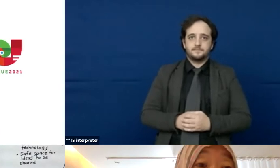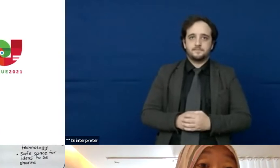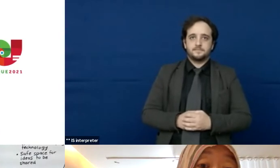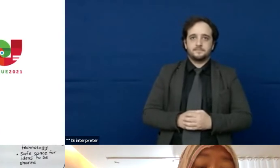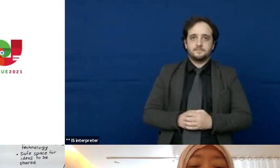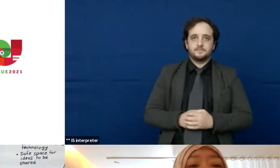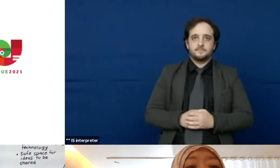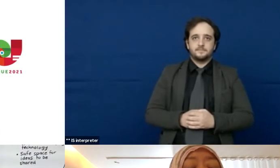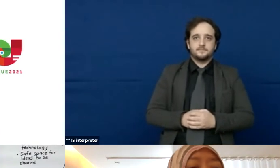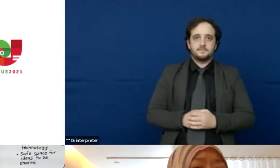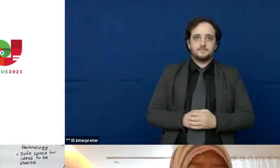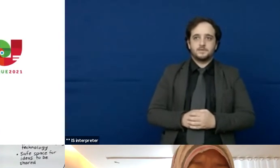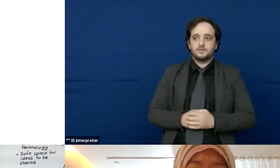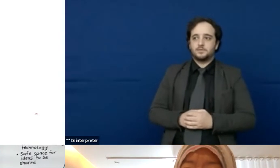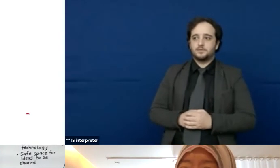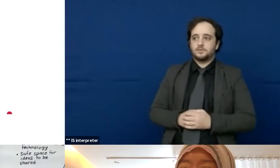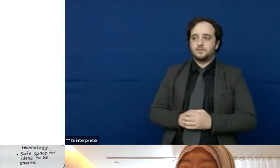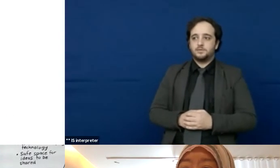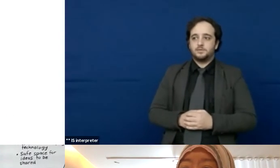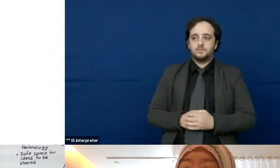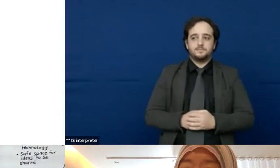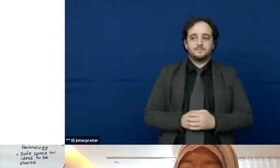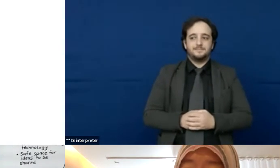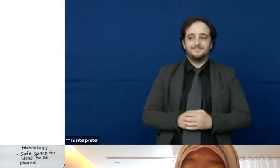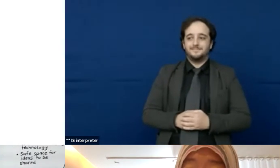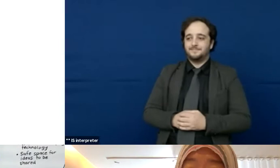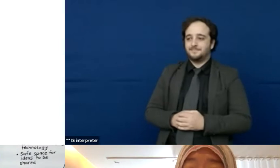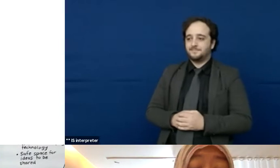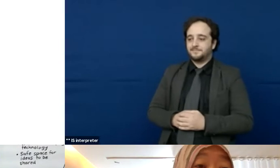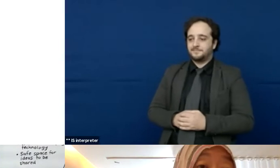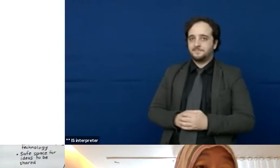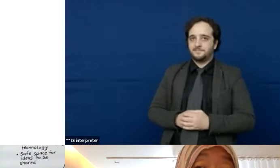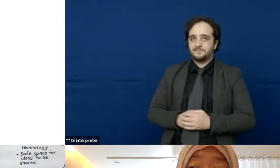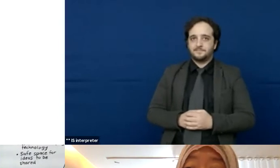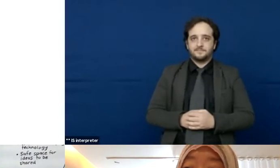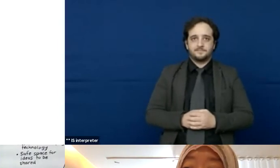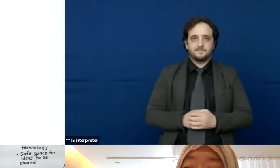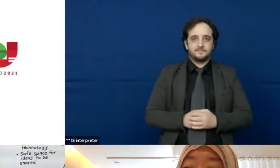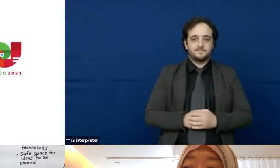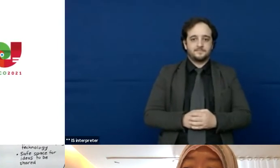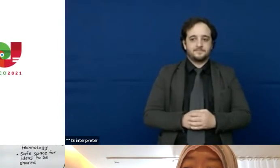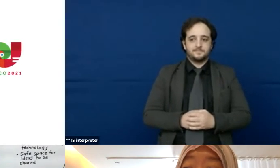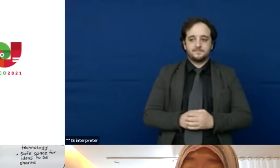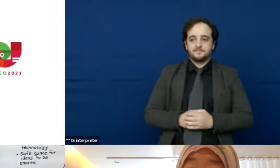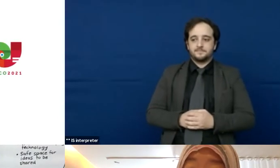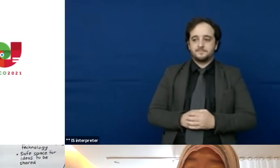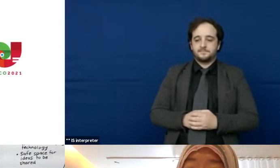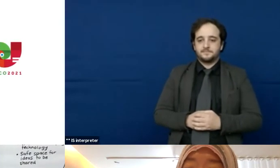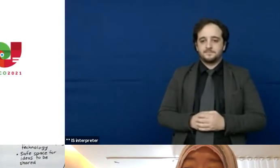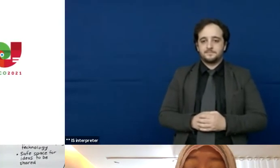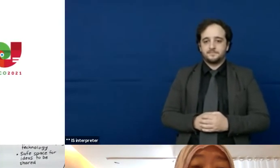is harder and definitely requires more resources, particularly given the data